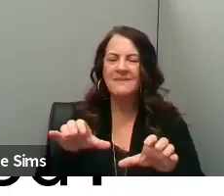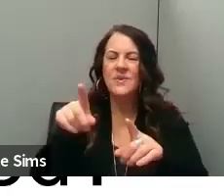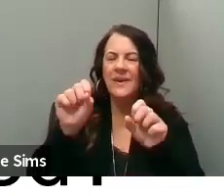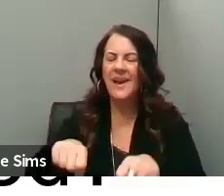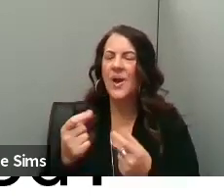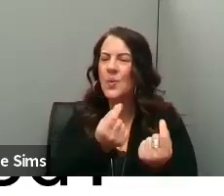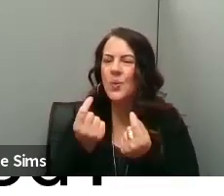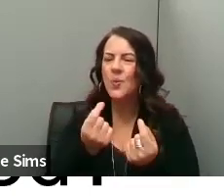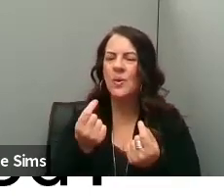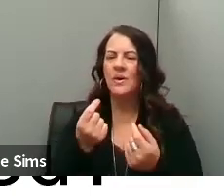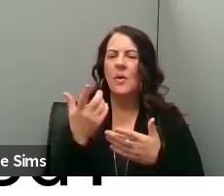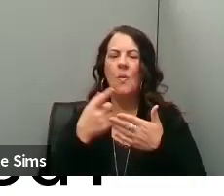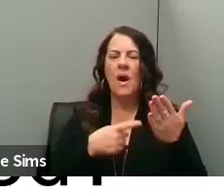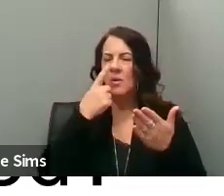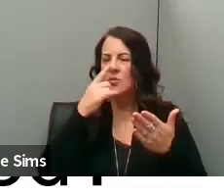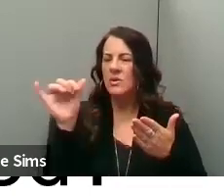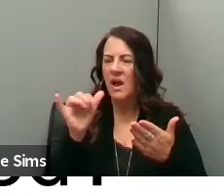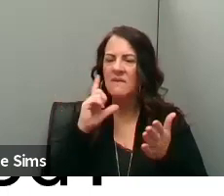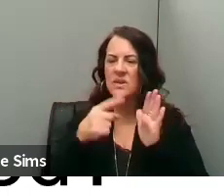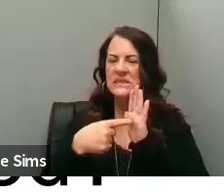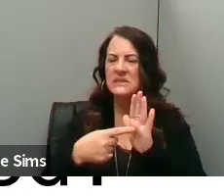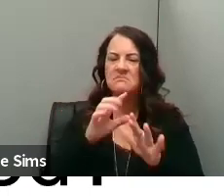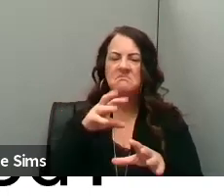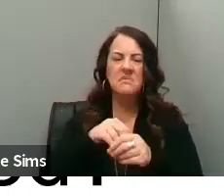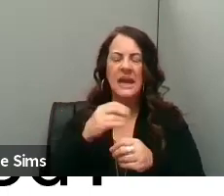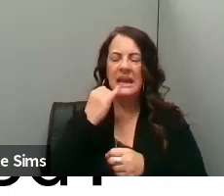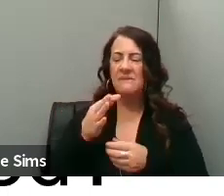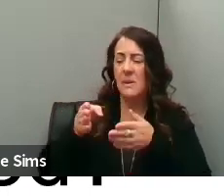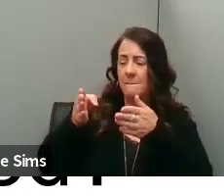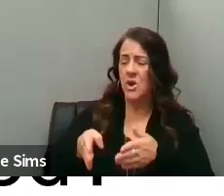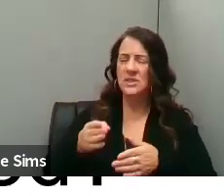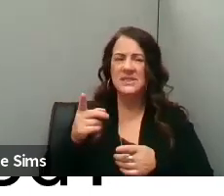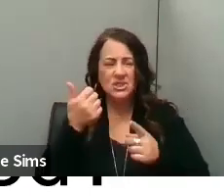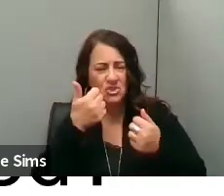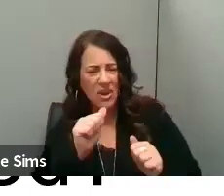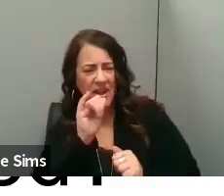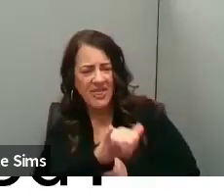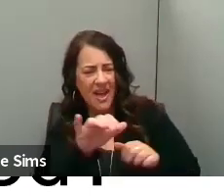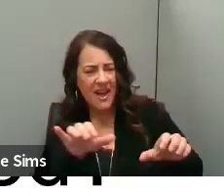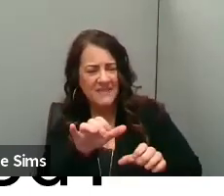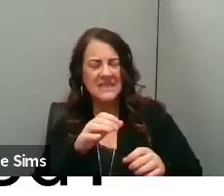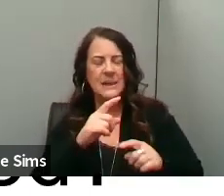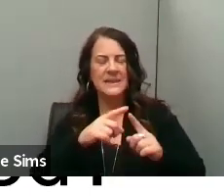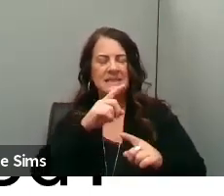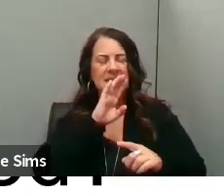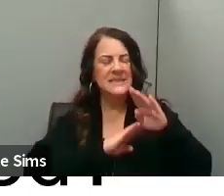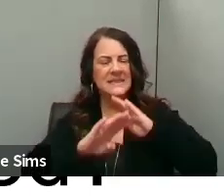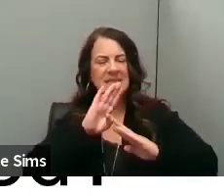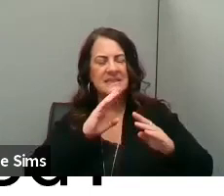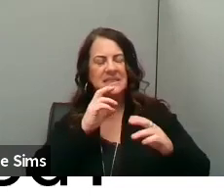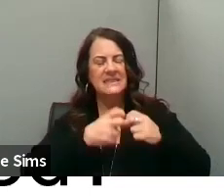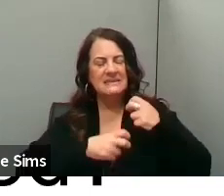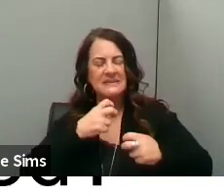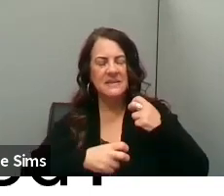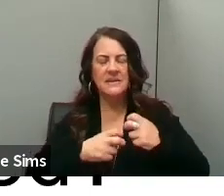And limiting a major life activity means that it makes the achievement of that activity difficult. And major